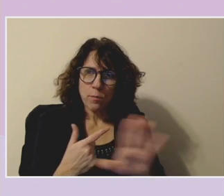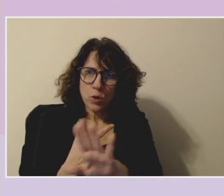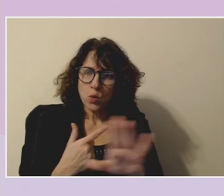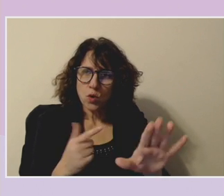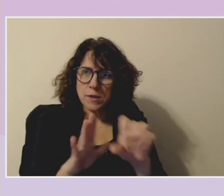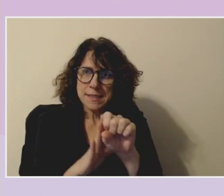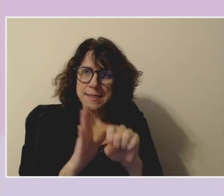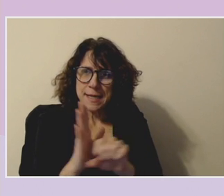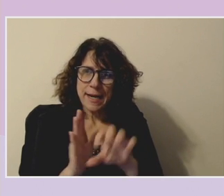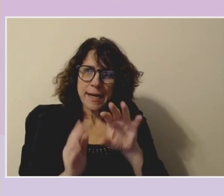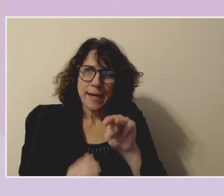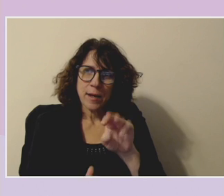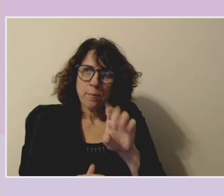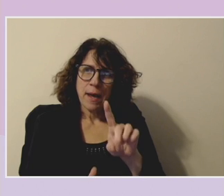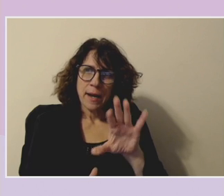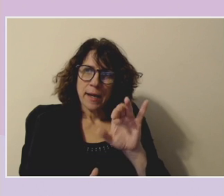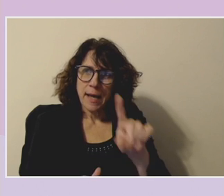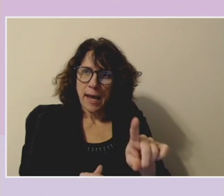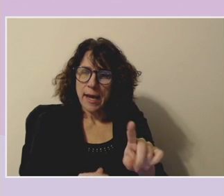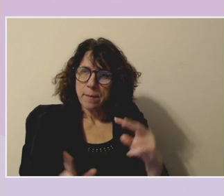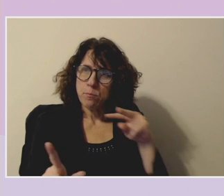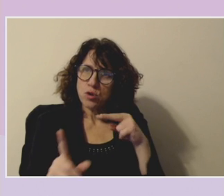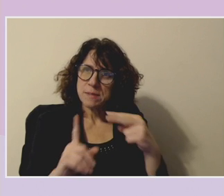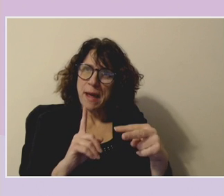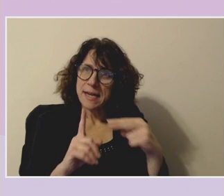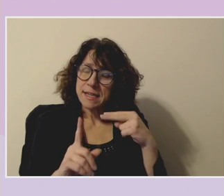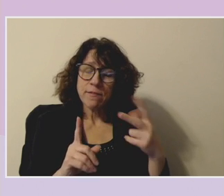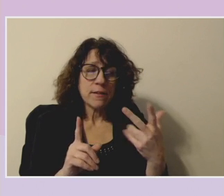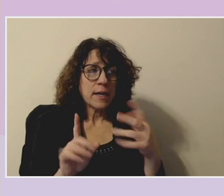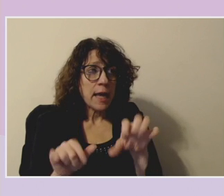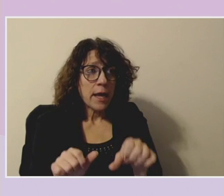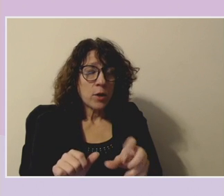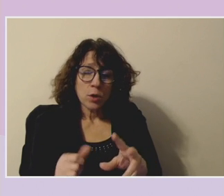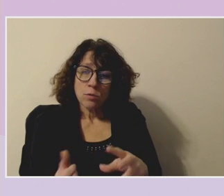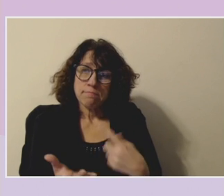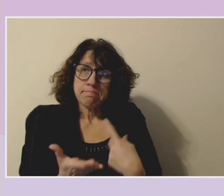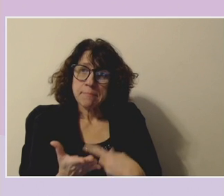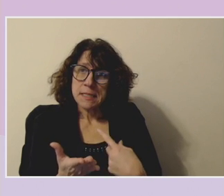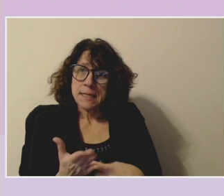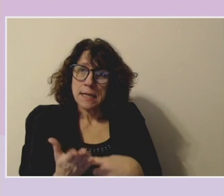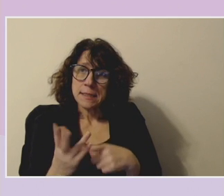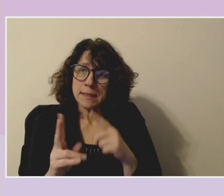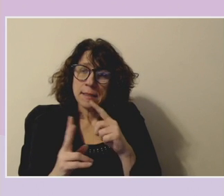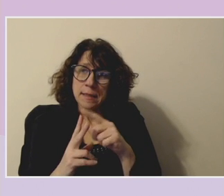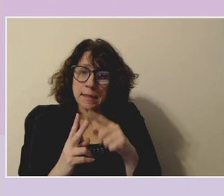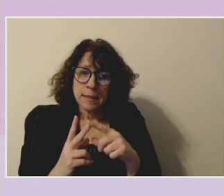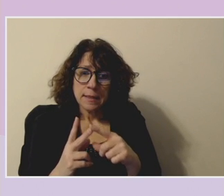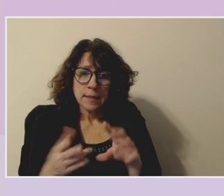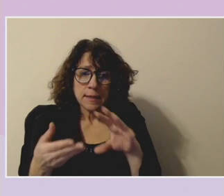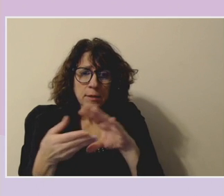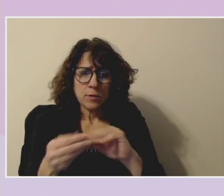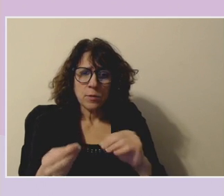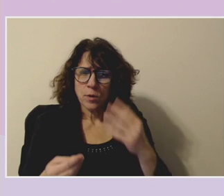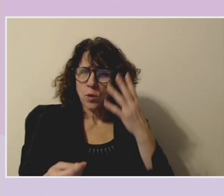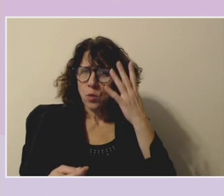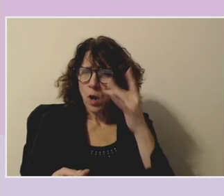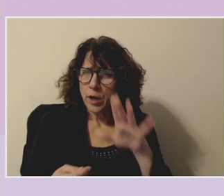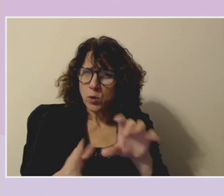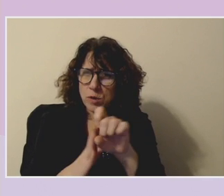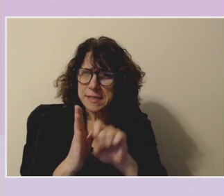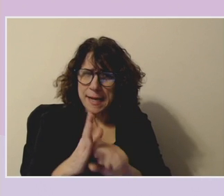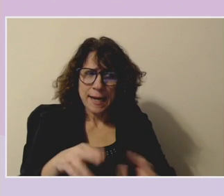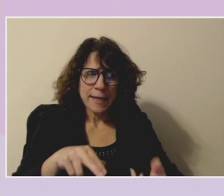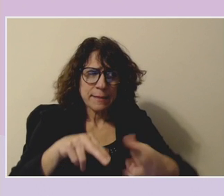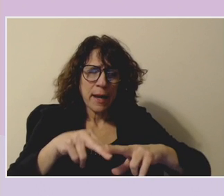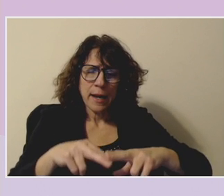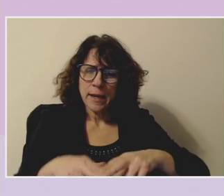Medicaid perspective, can you talk each about the story of why your state expanded, what led the